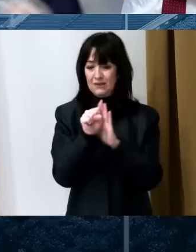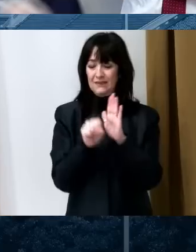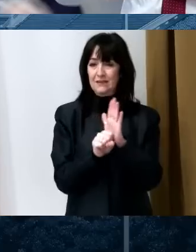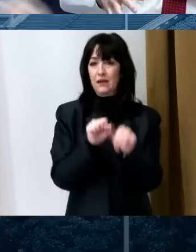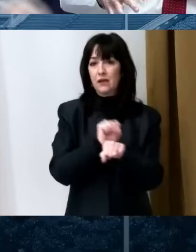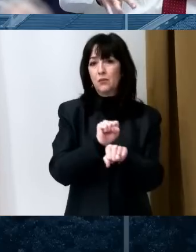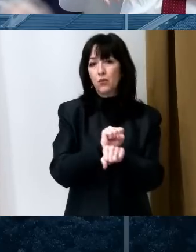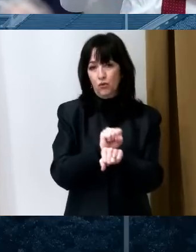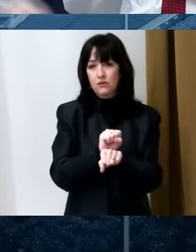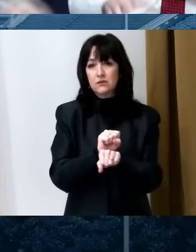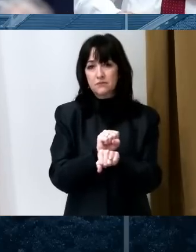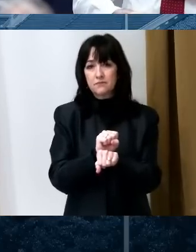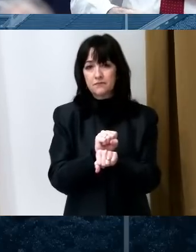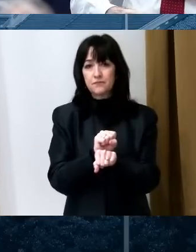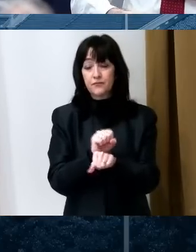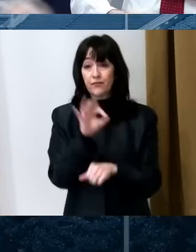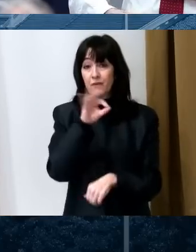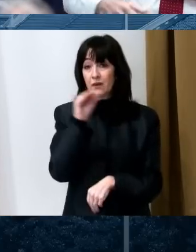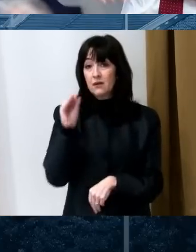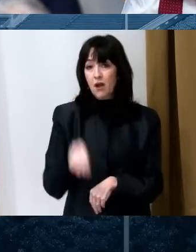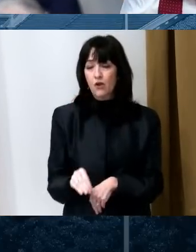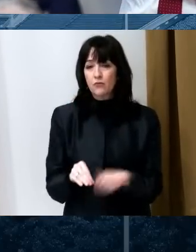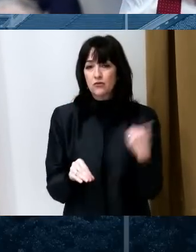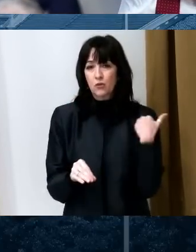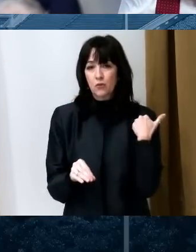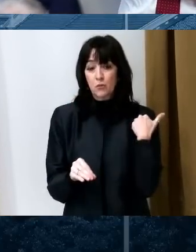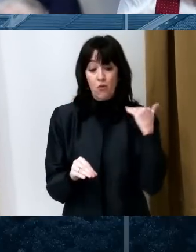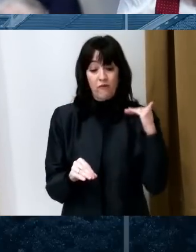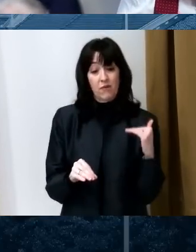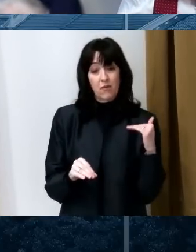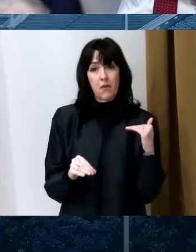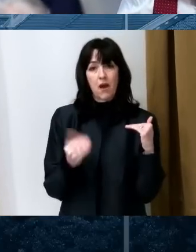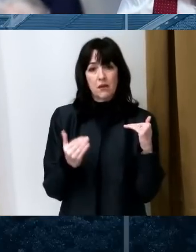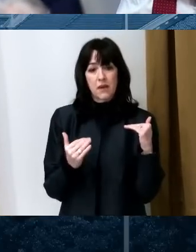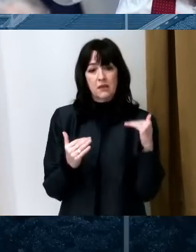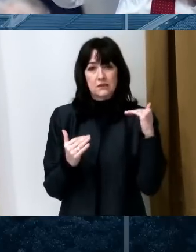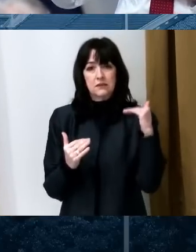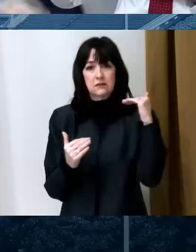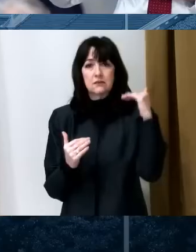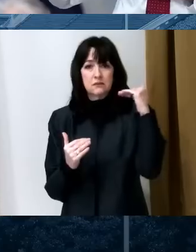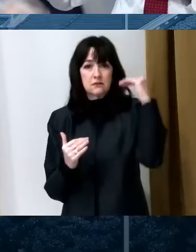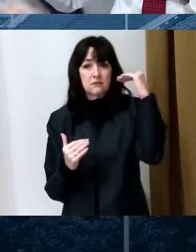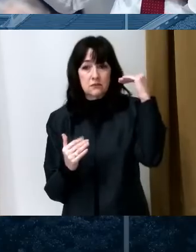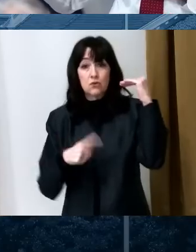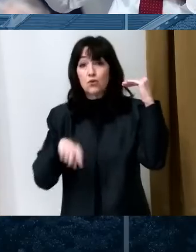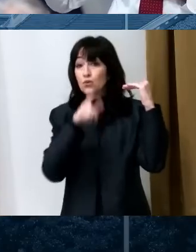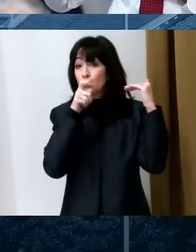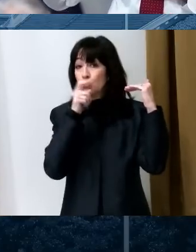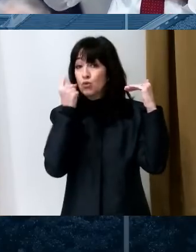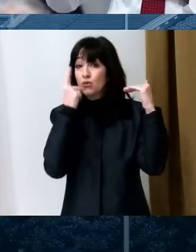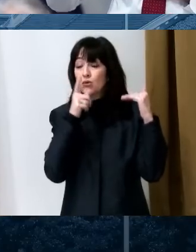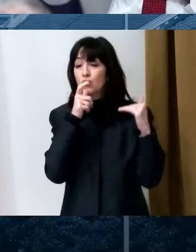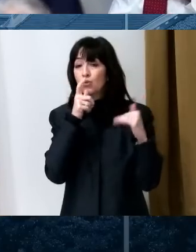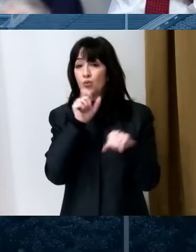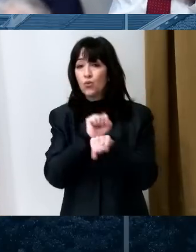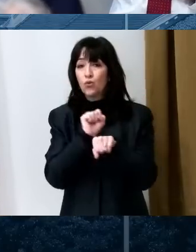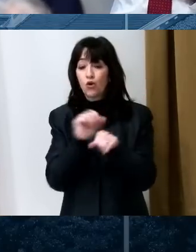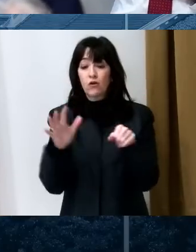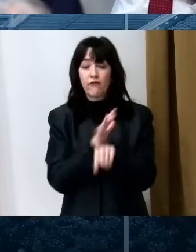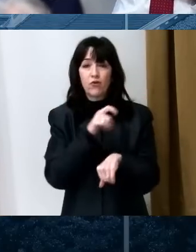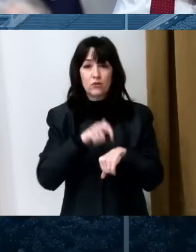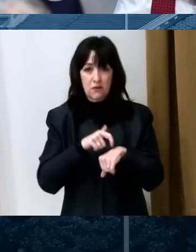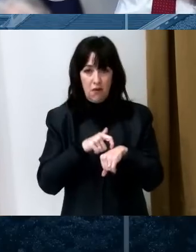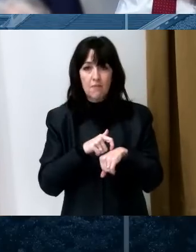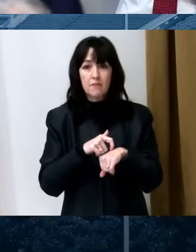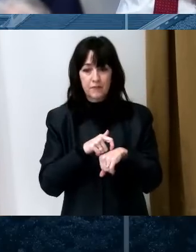about 9% at the very bottom of the scale. So we're moving everybody within this budget that's full-time merit system employees up